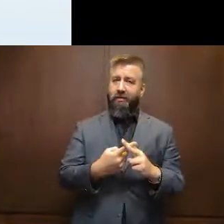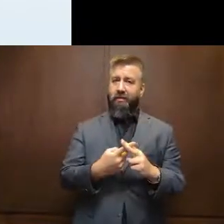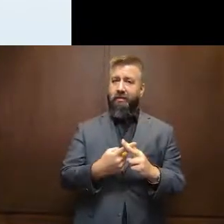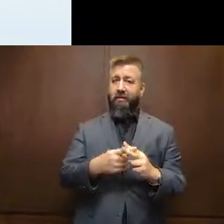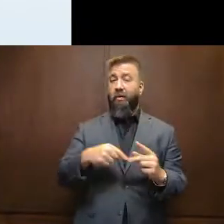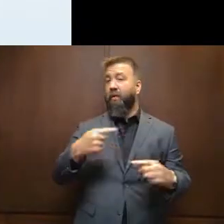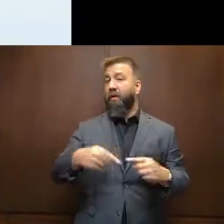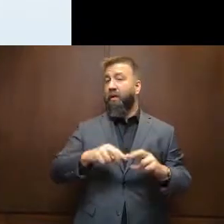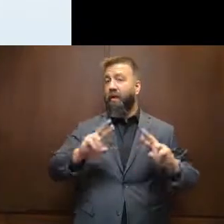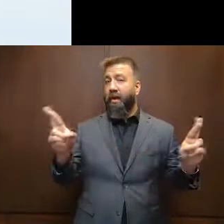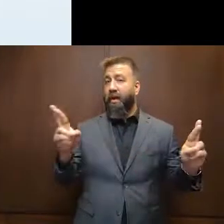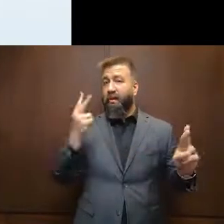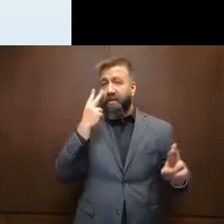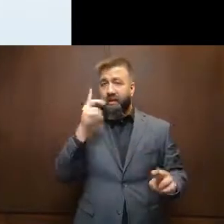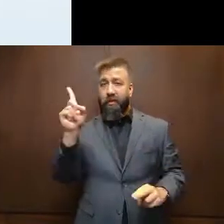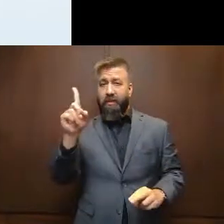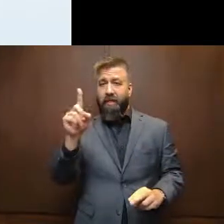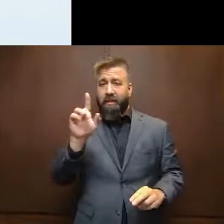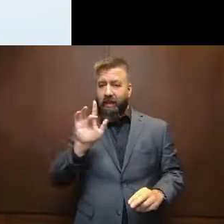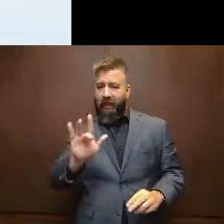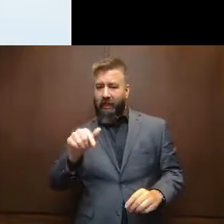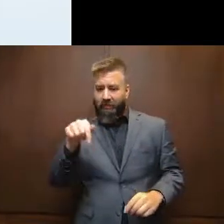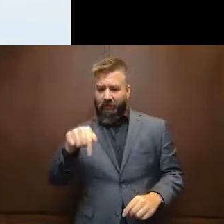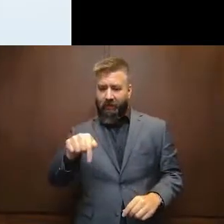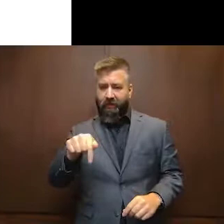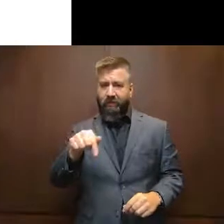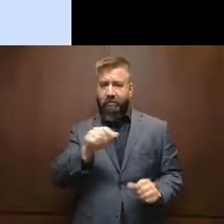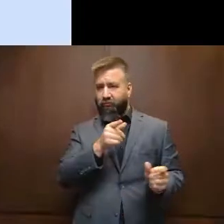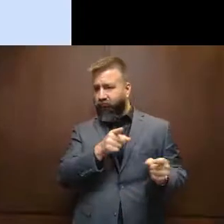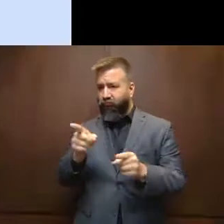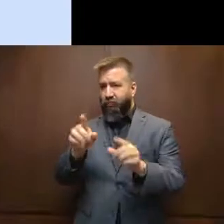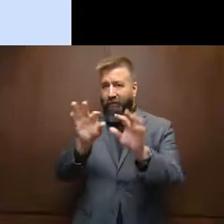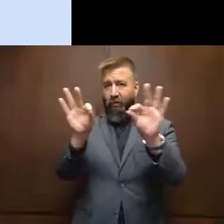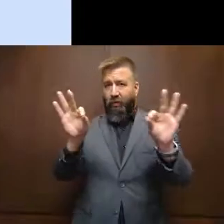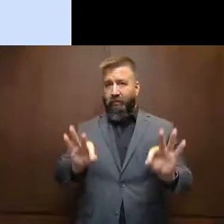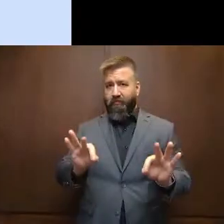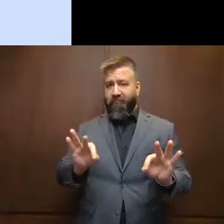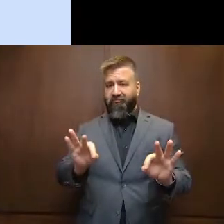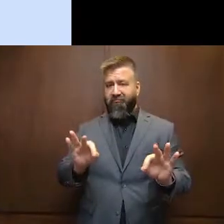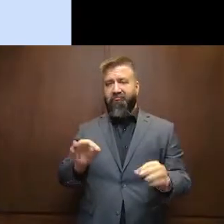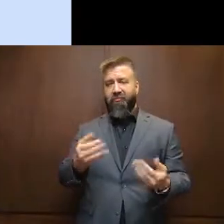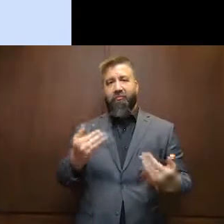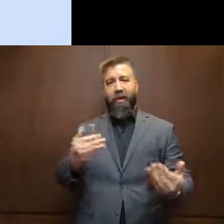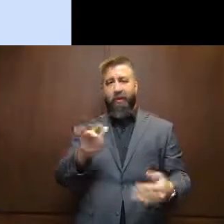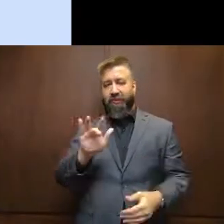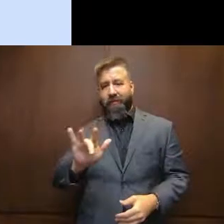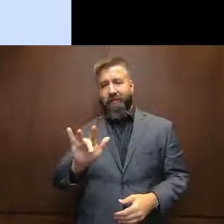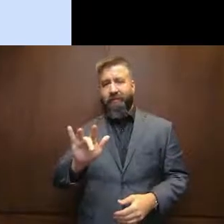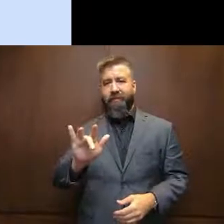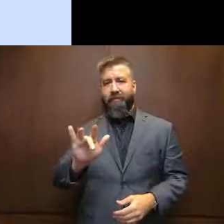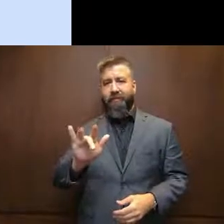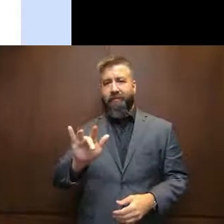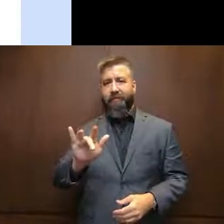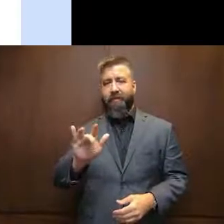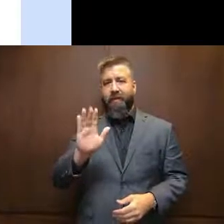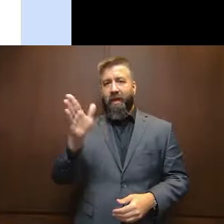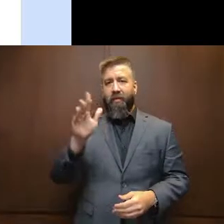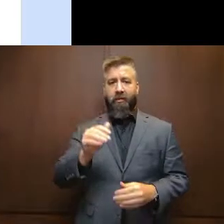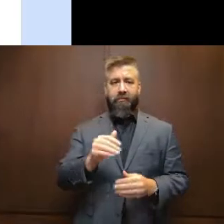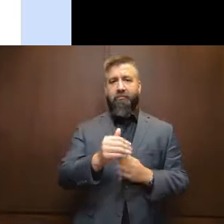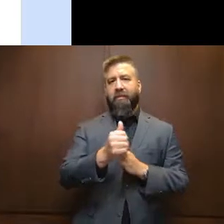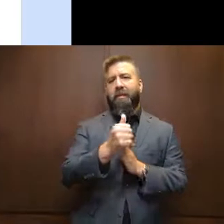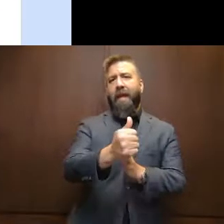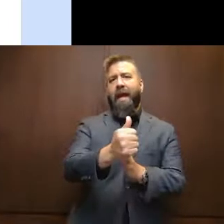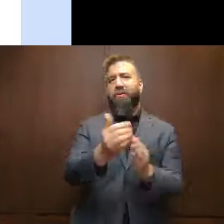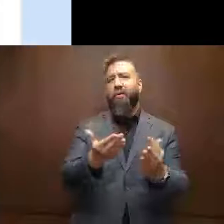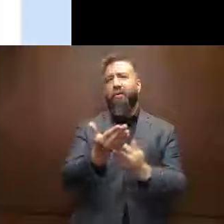ready, if you see where it says click below to be directed to the form, you're simply going to click on that link, and it will guide you through the